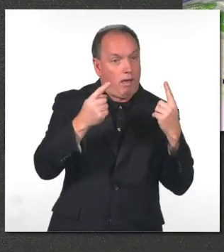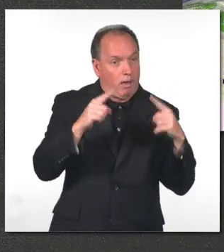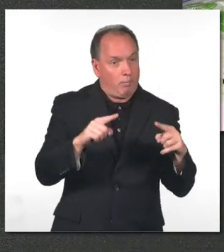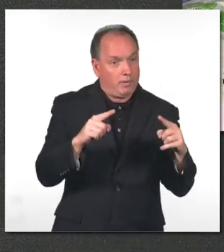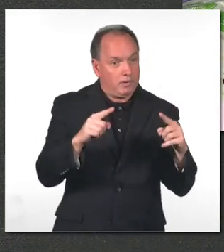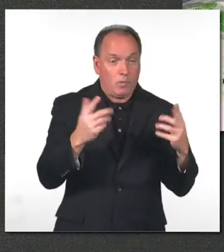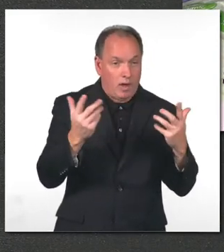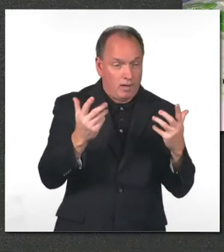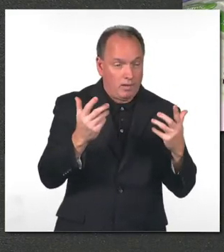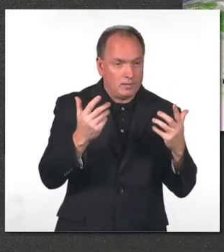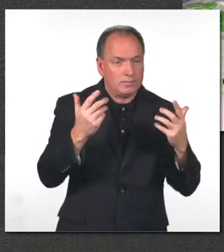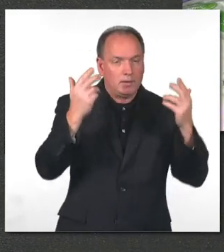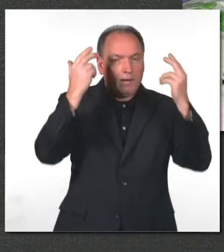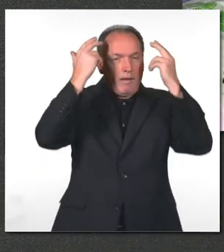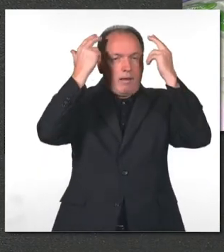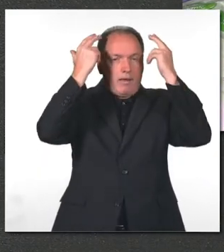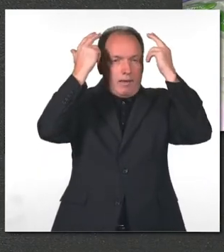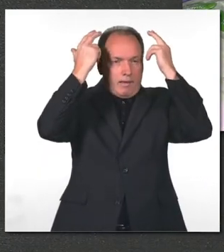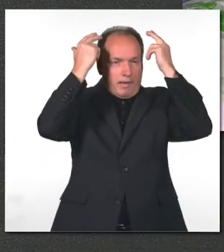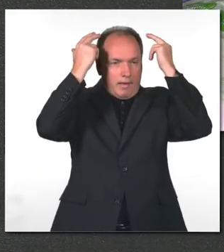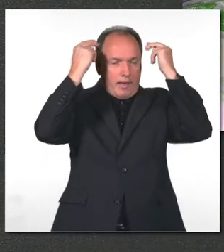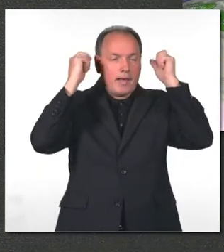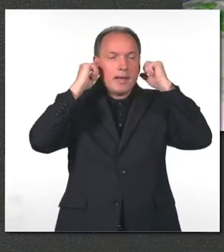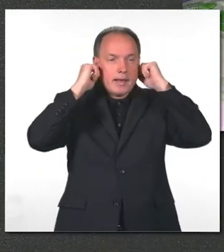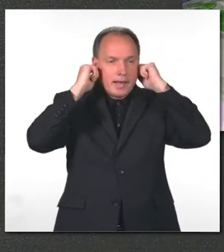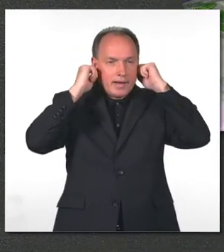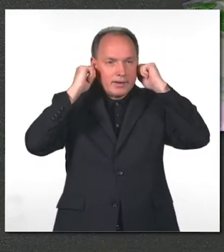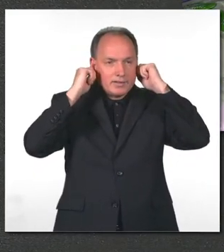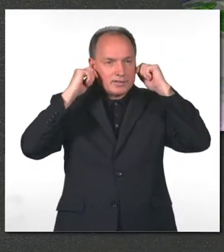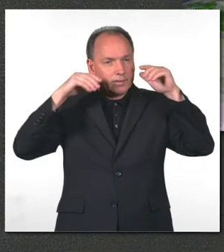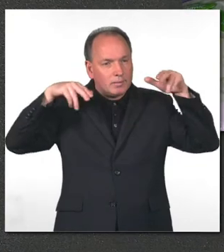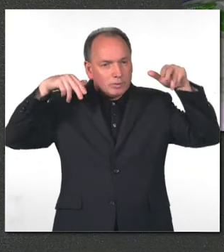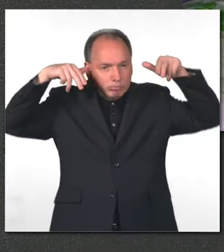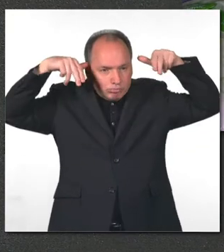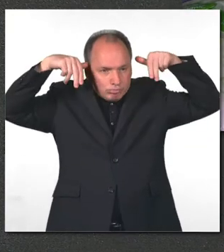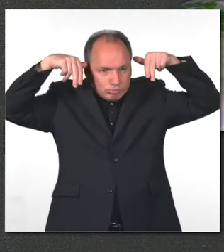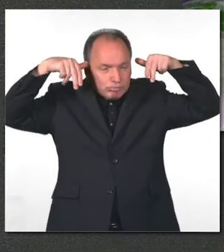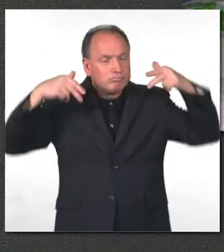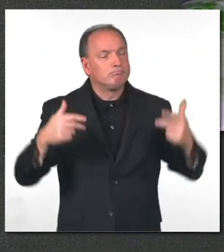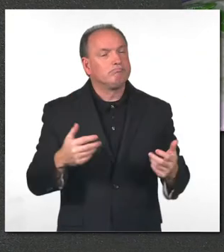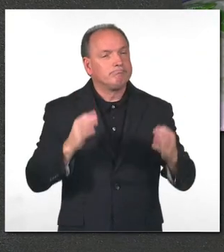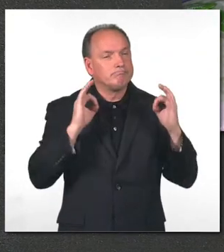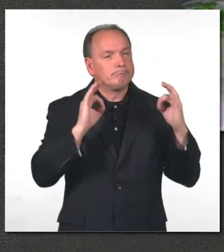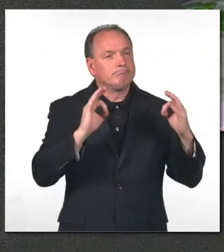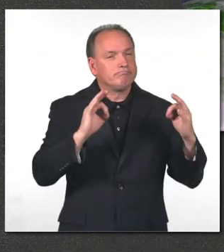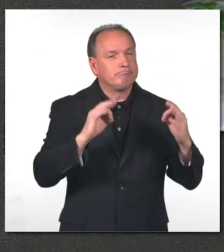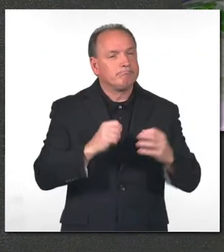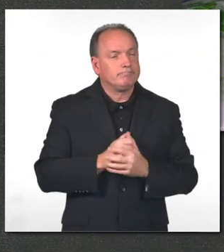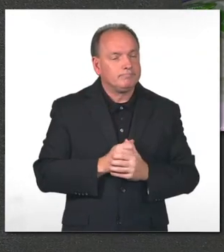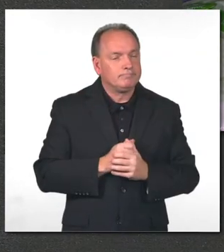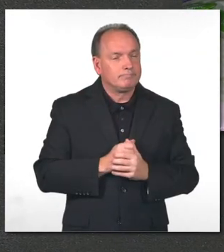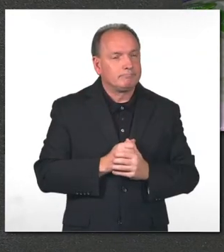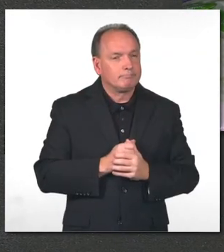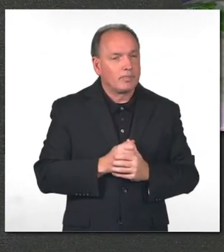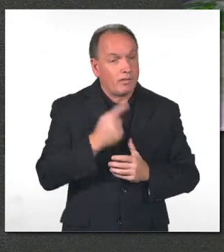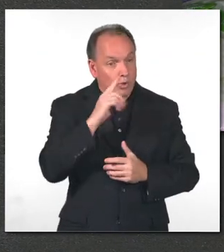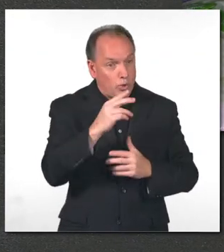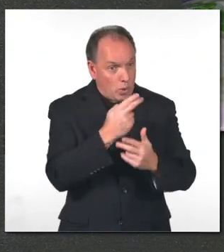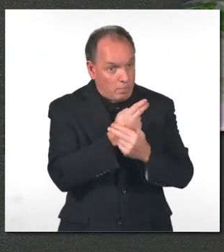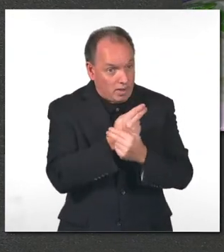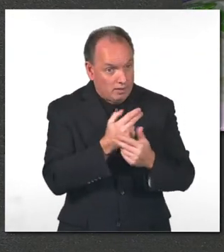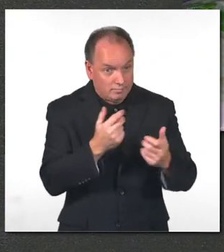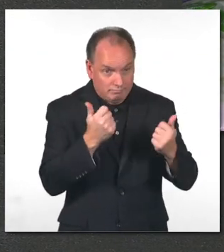Okay? And then you made yourself two nice, floppy ears for your bunny.